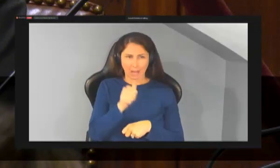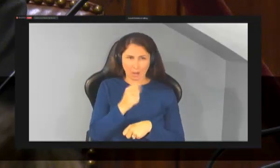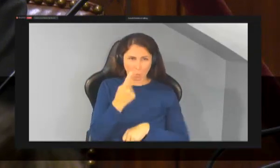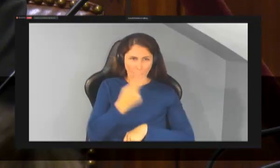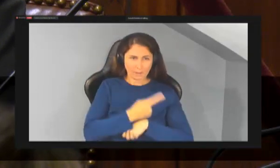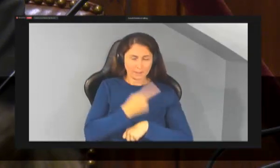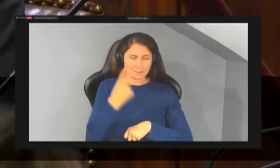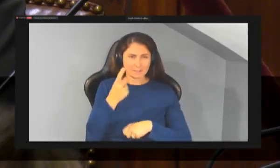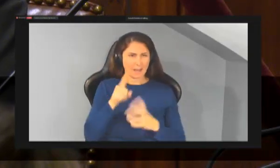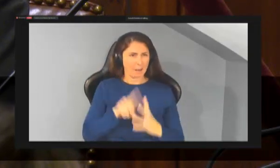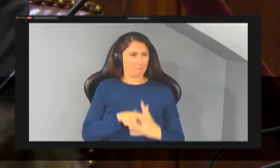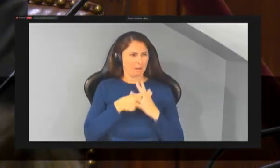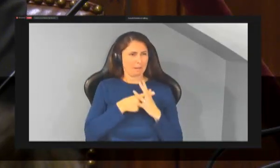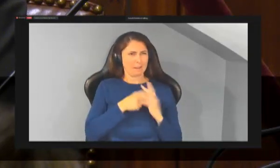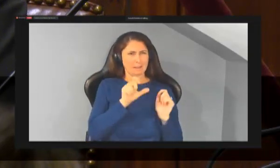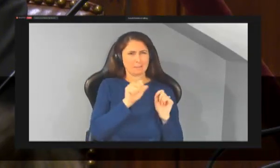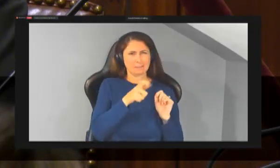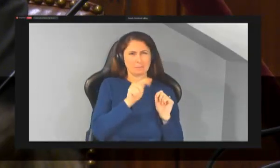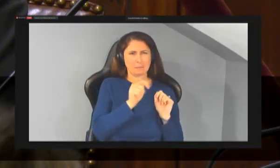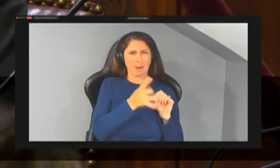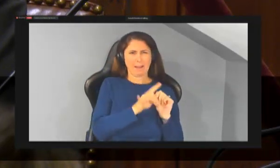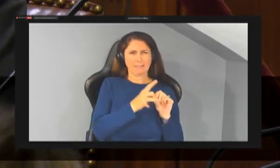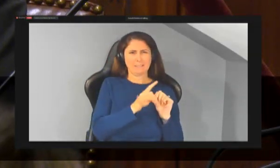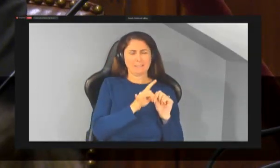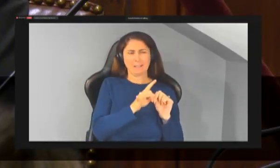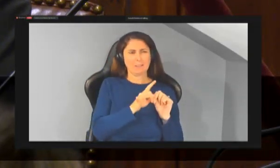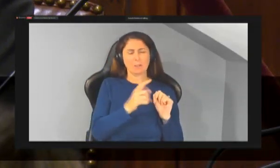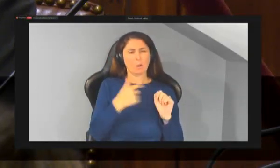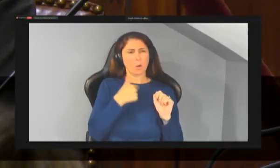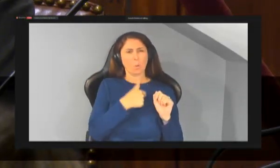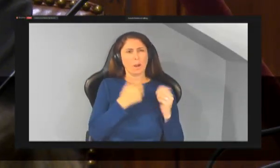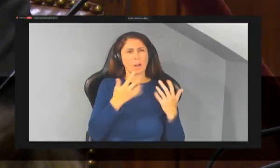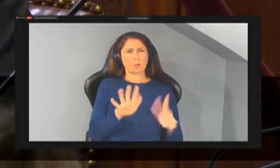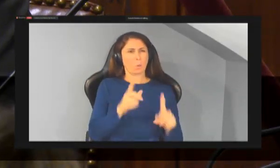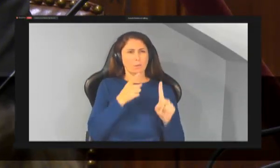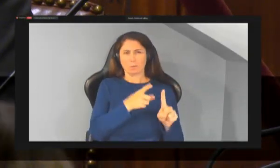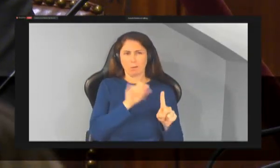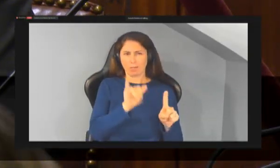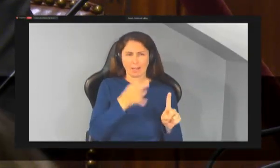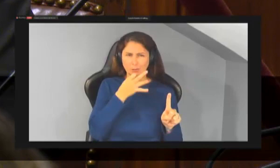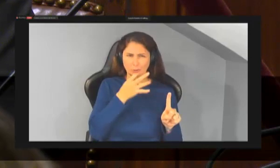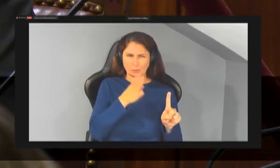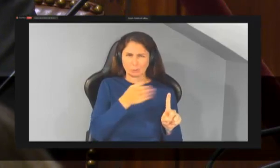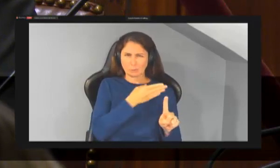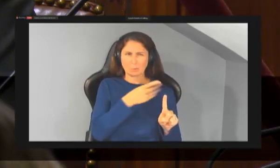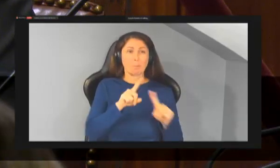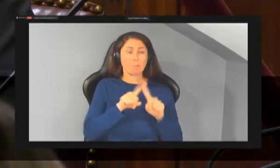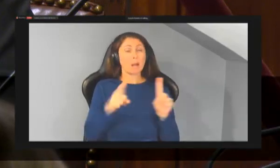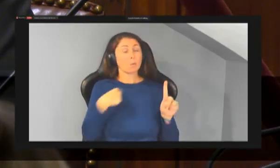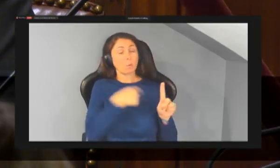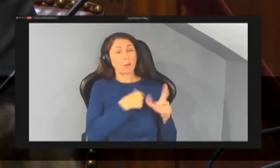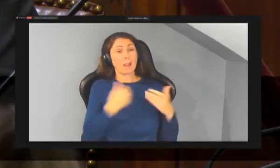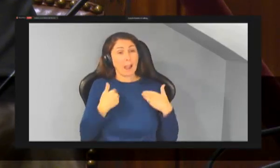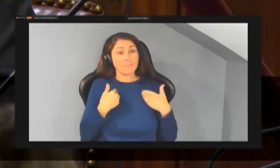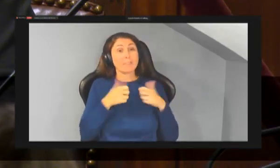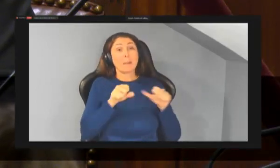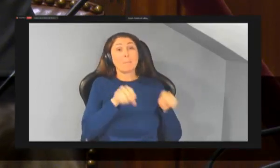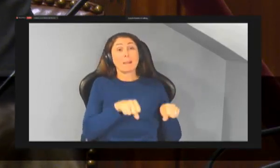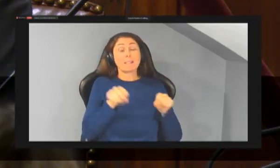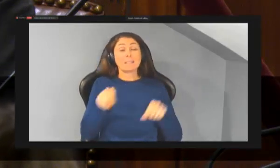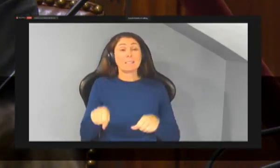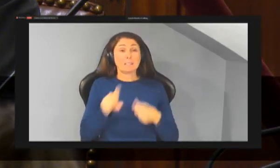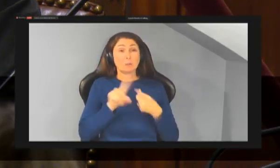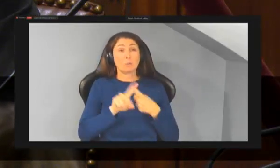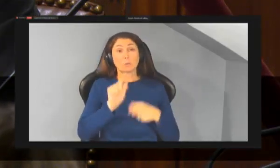as September 18th. We're not looking to target anything that soon, but we have the ability to establish